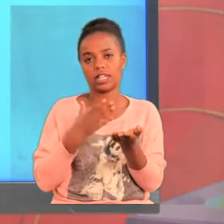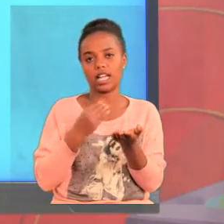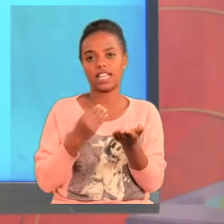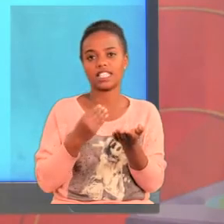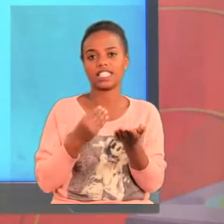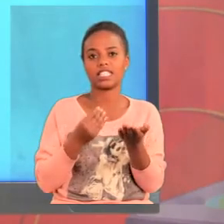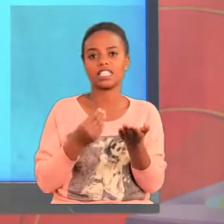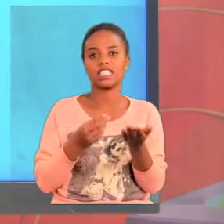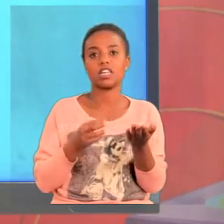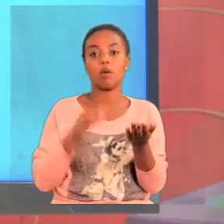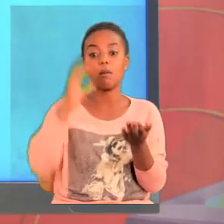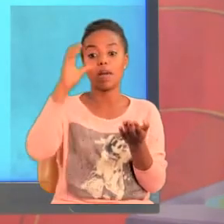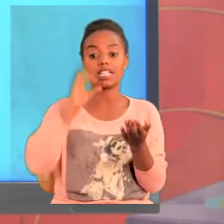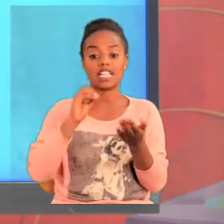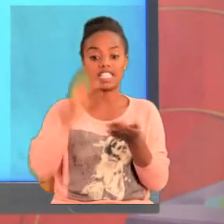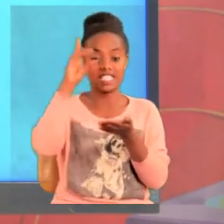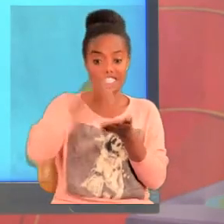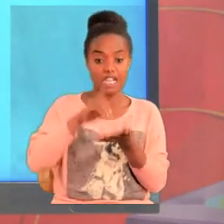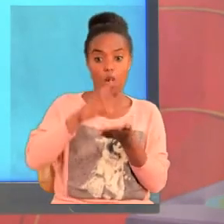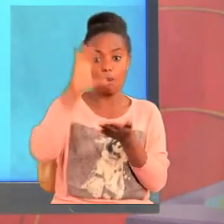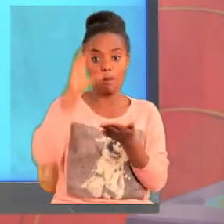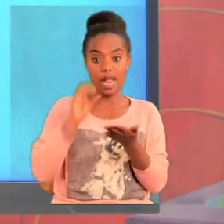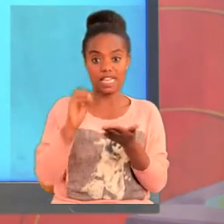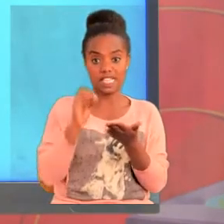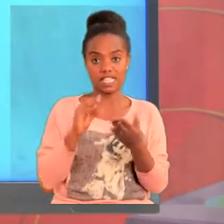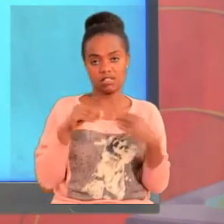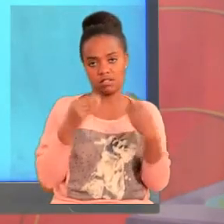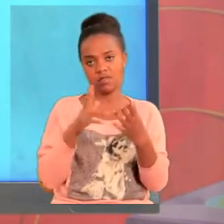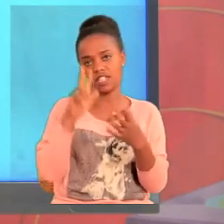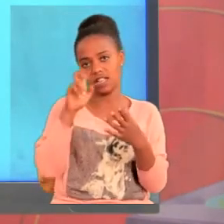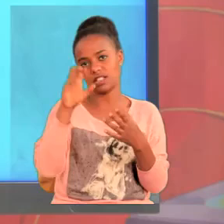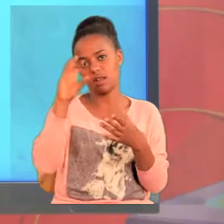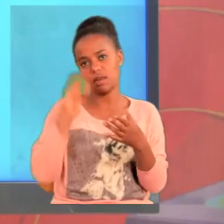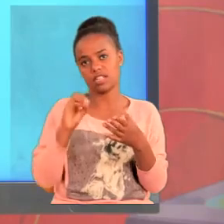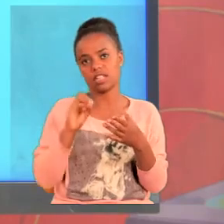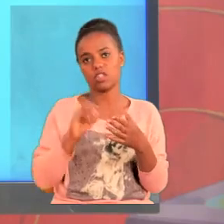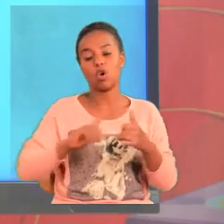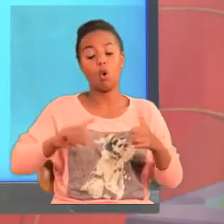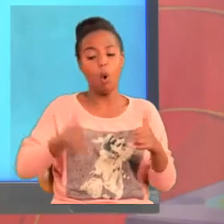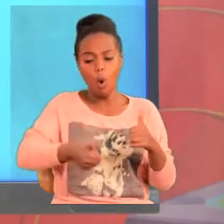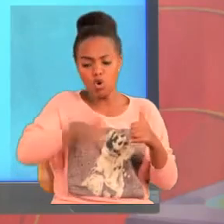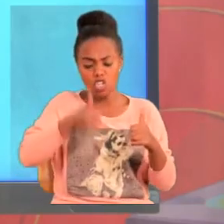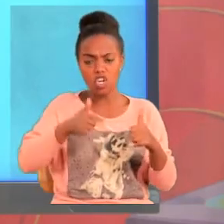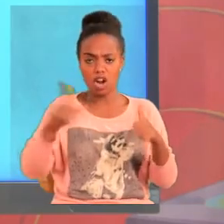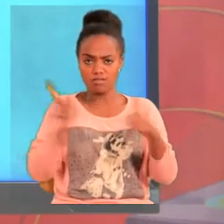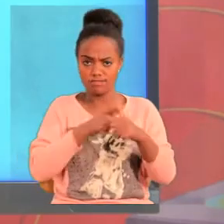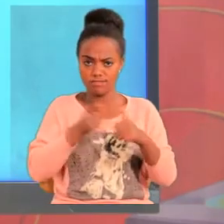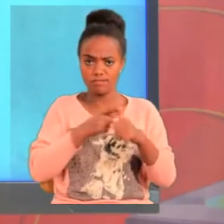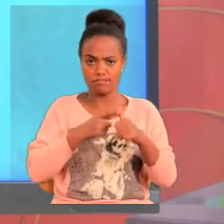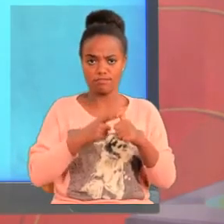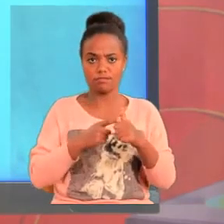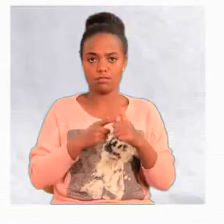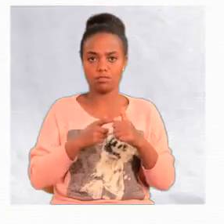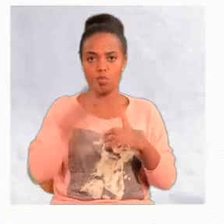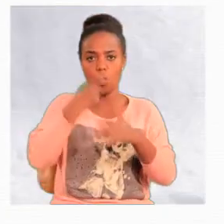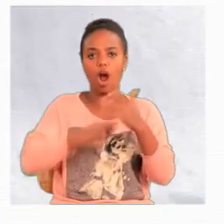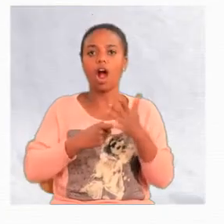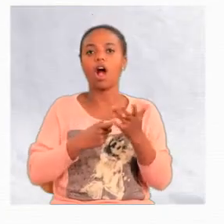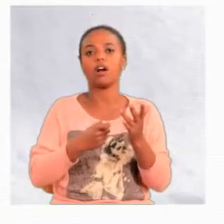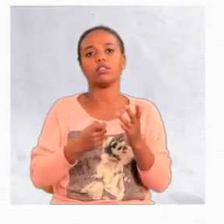the discount rate is given. First we are asked to find the original price. So using this equation you will have this